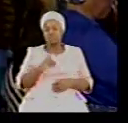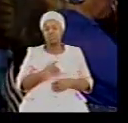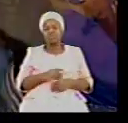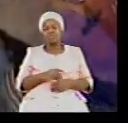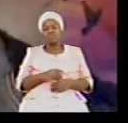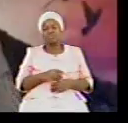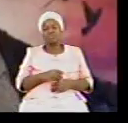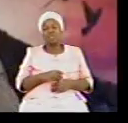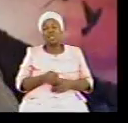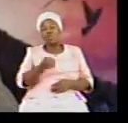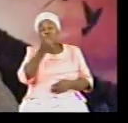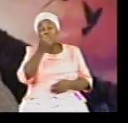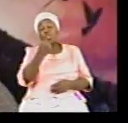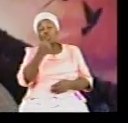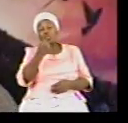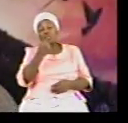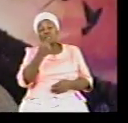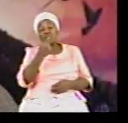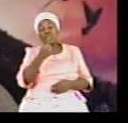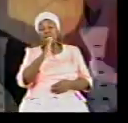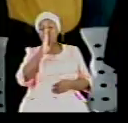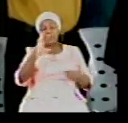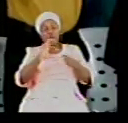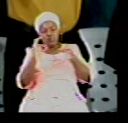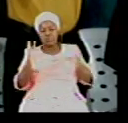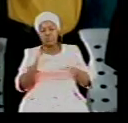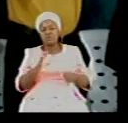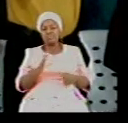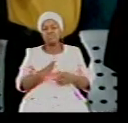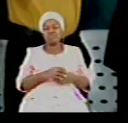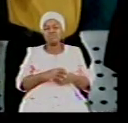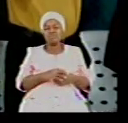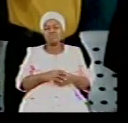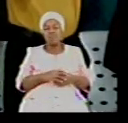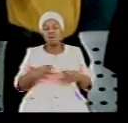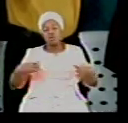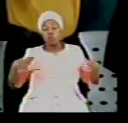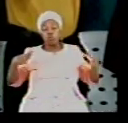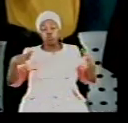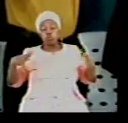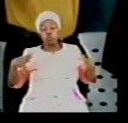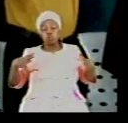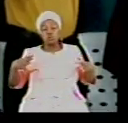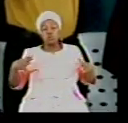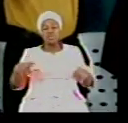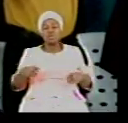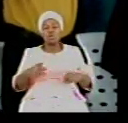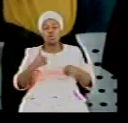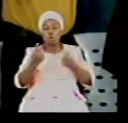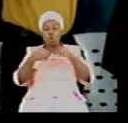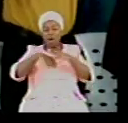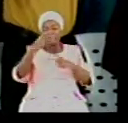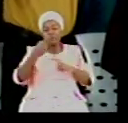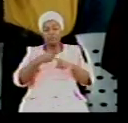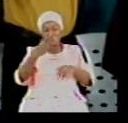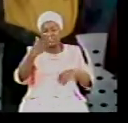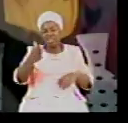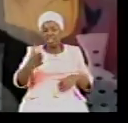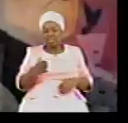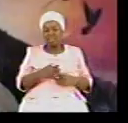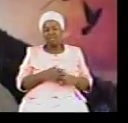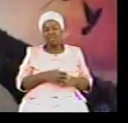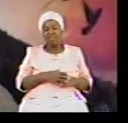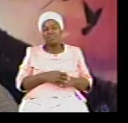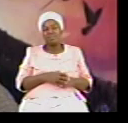Dumb tongues, be loosed. Swelling, get out of there.